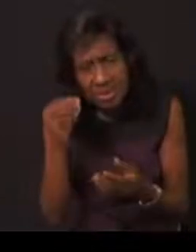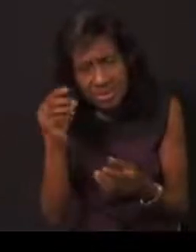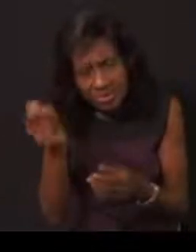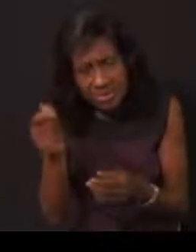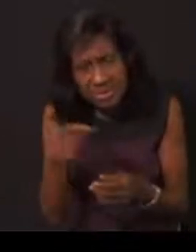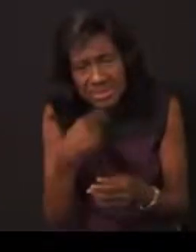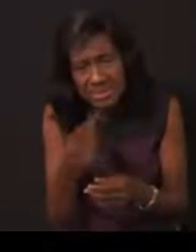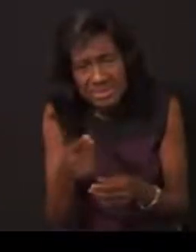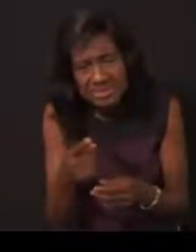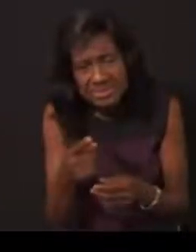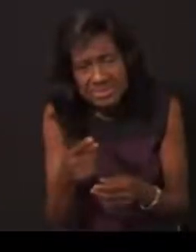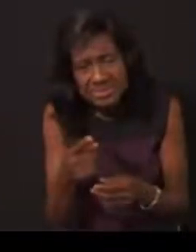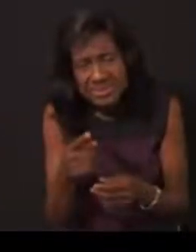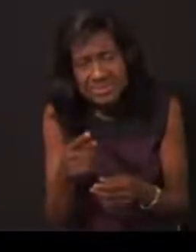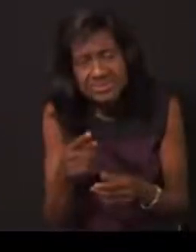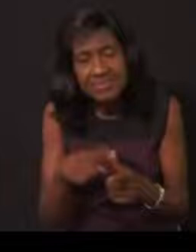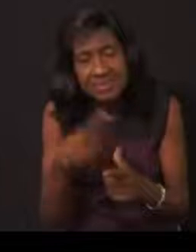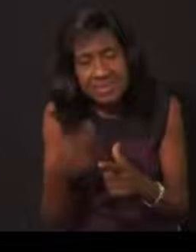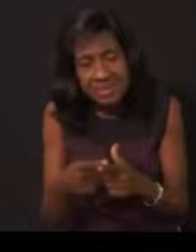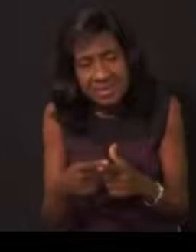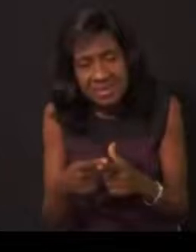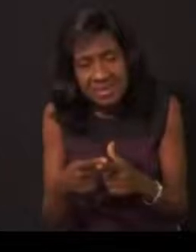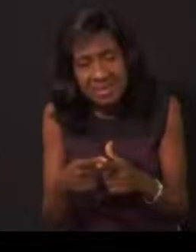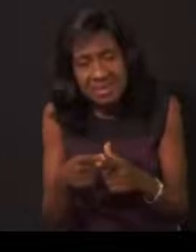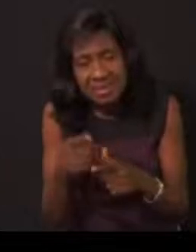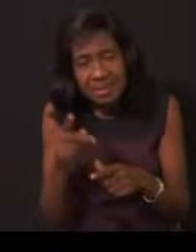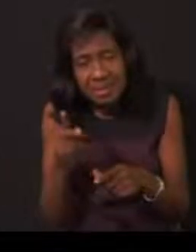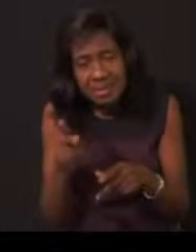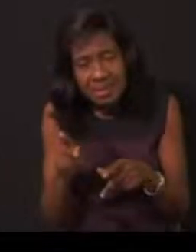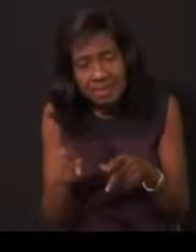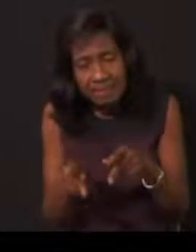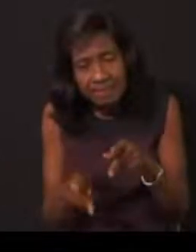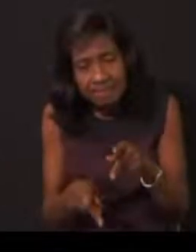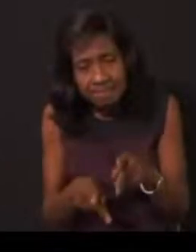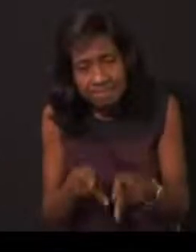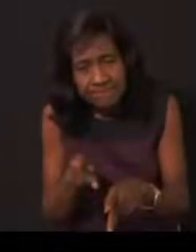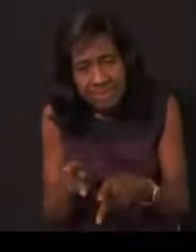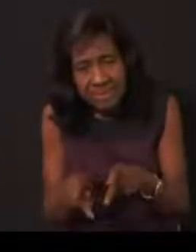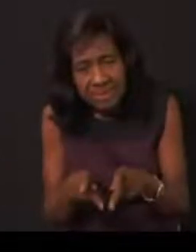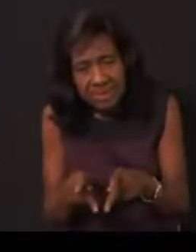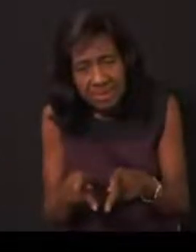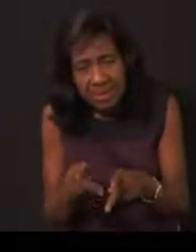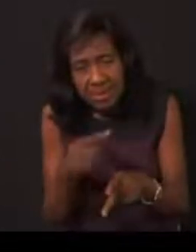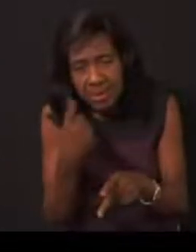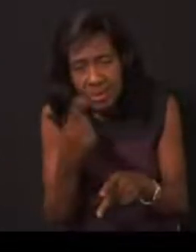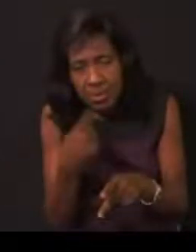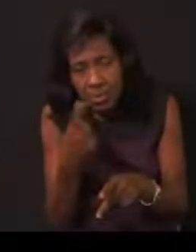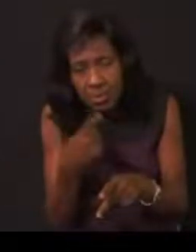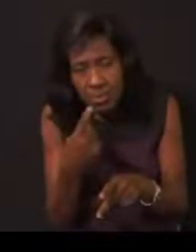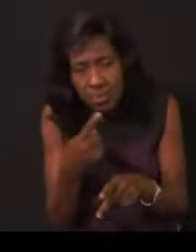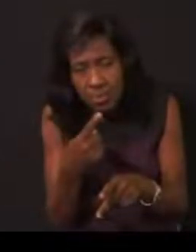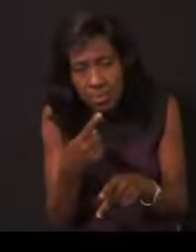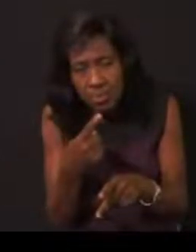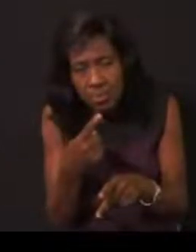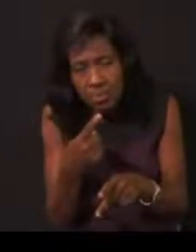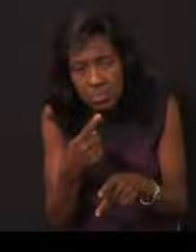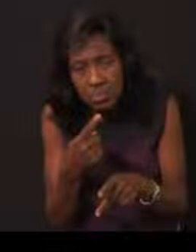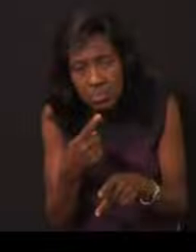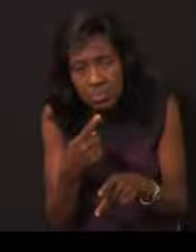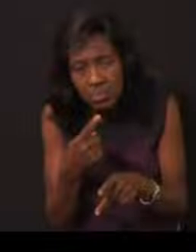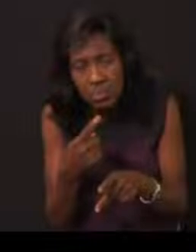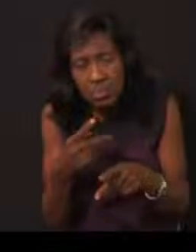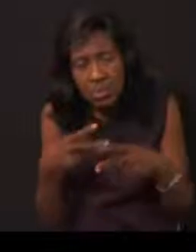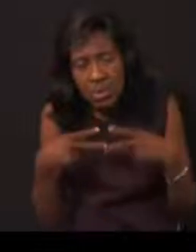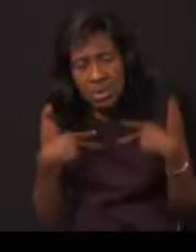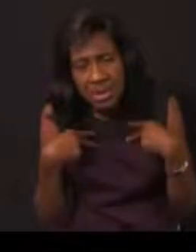that out to the people who, the other case, the scenario that you gave, where somebody may have found themselves in an extended period of